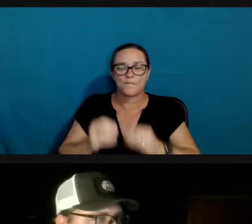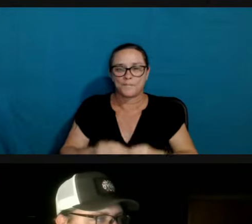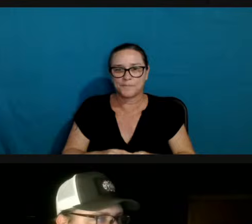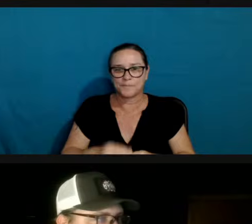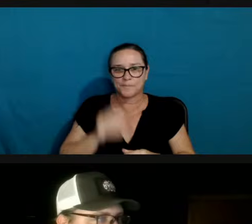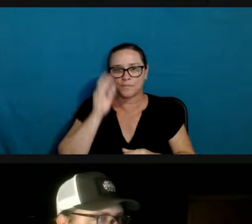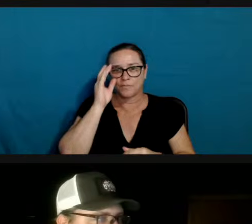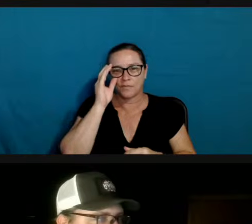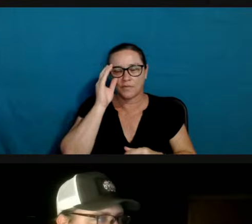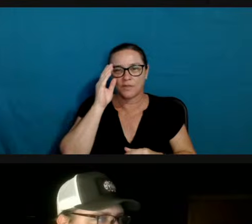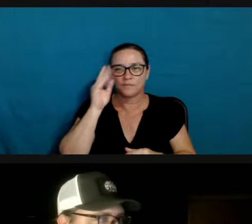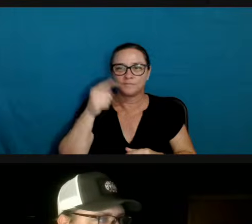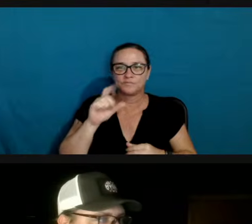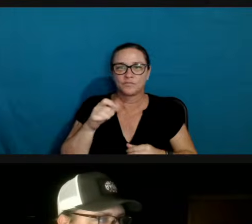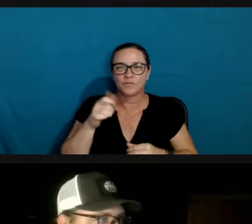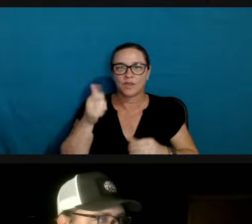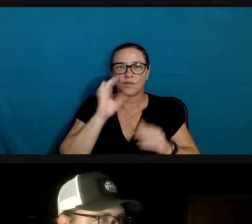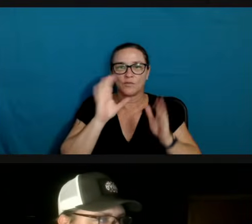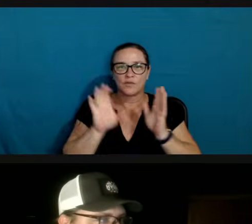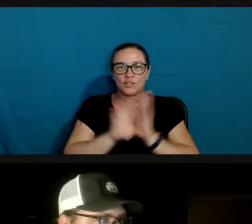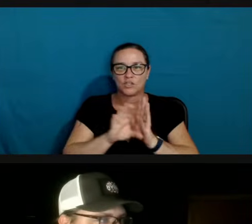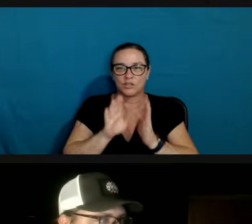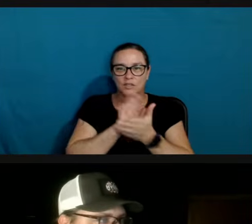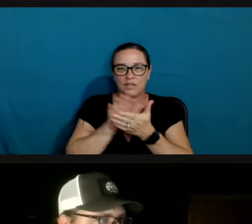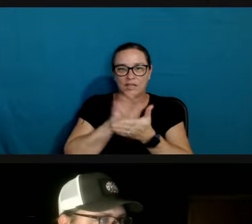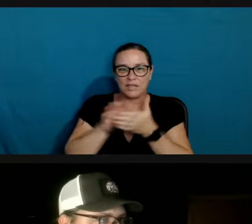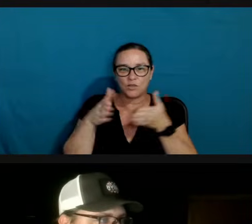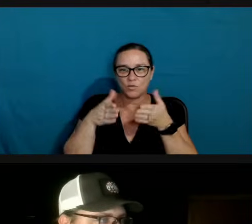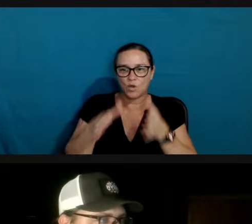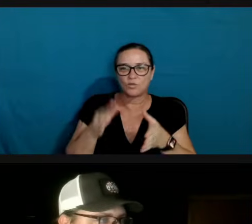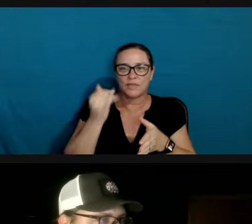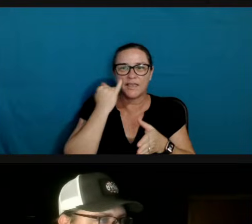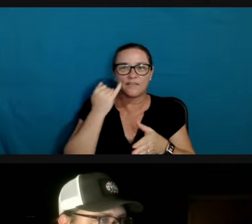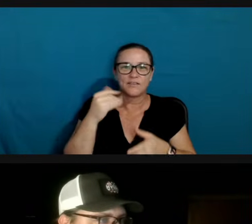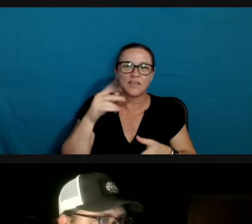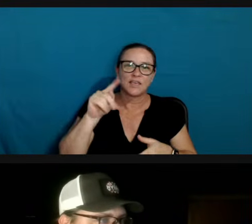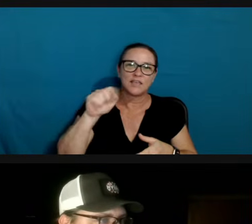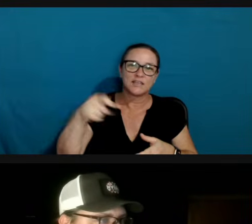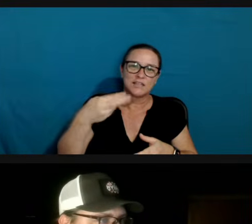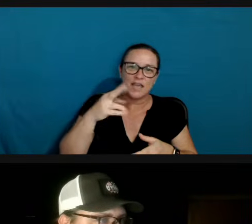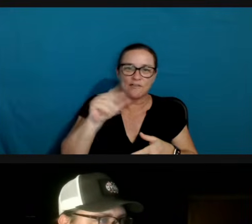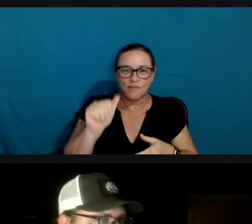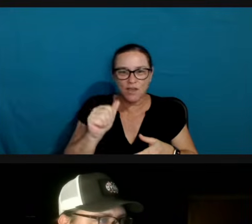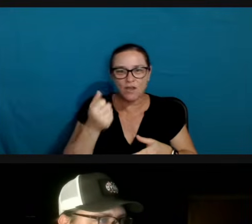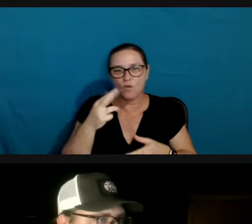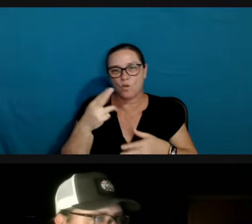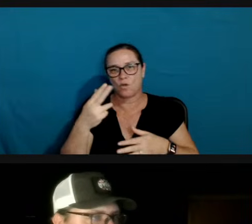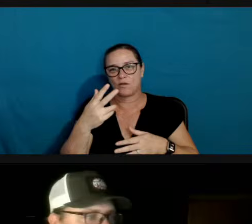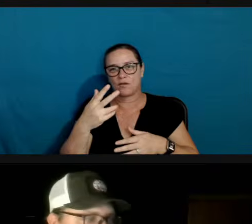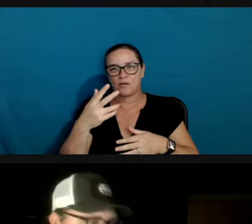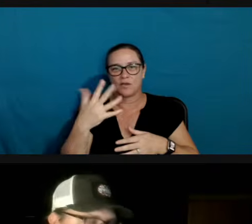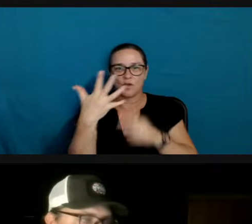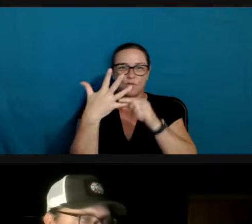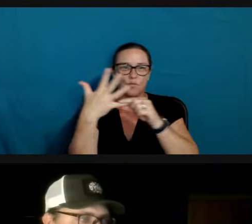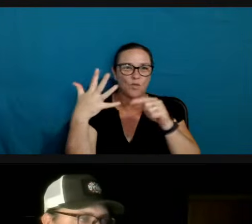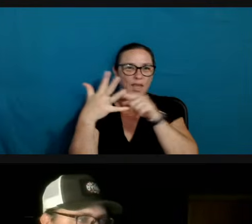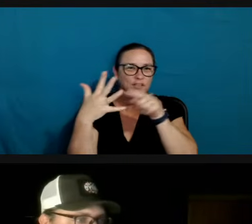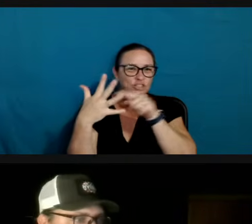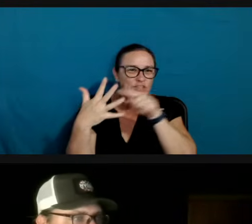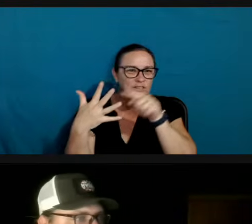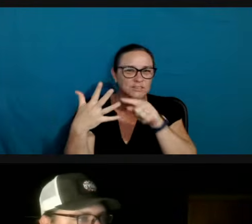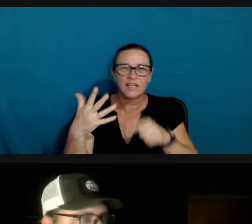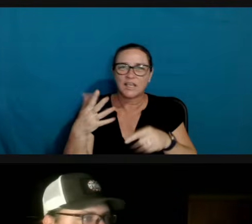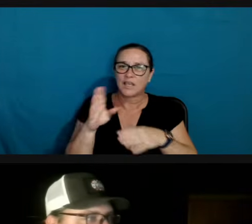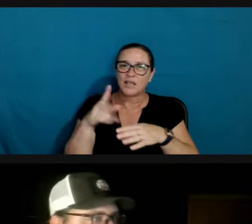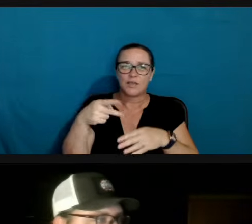Another shot there, sweeping the roads, whether it's been tephra or just branches. The park is busy. The park